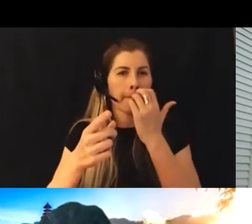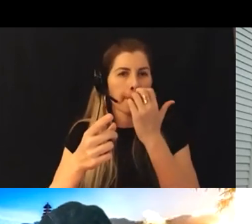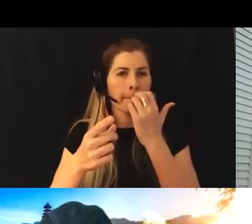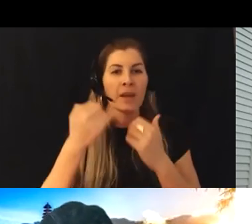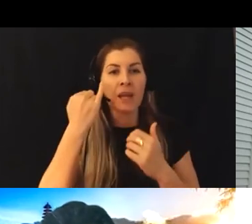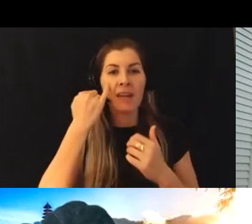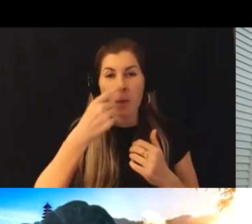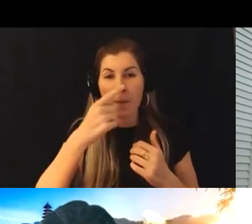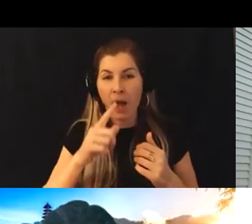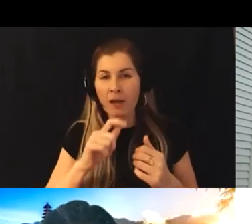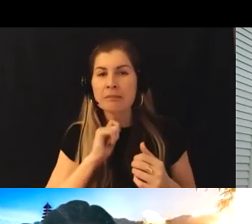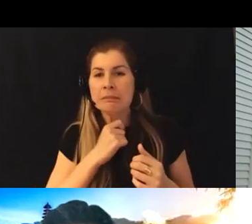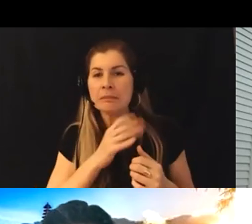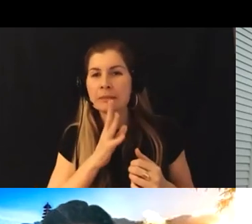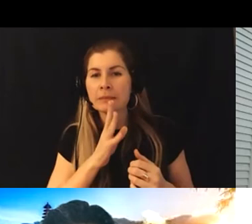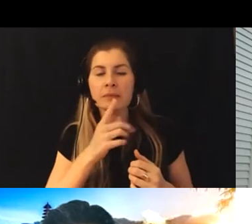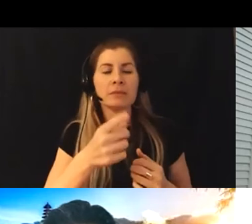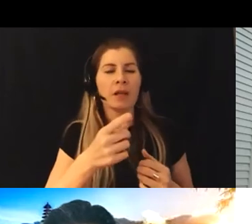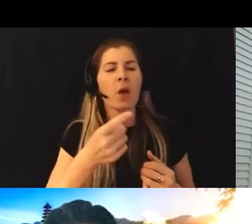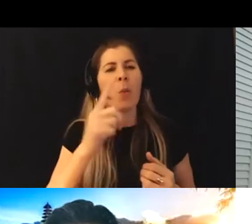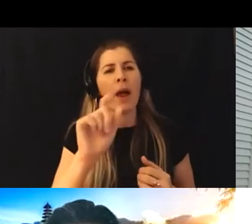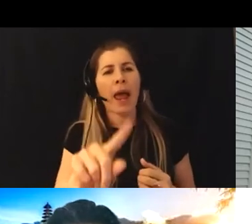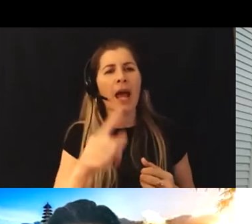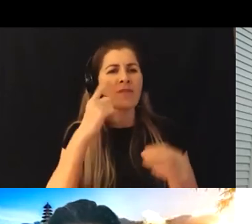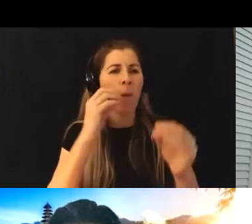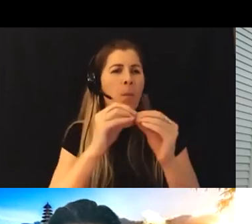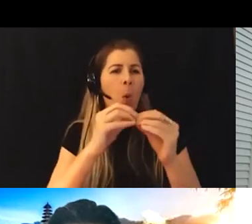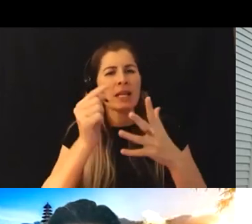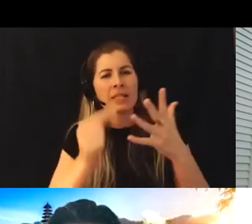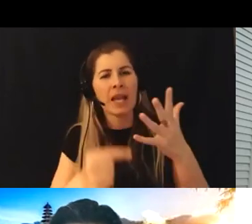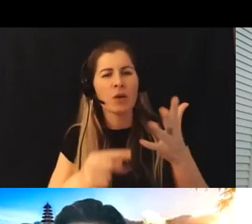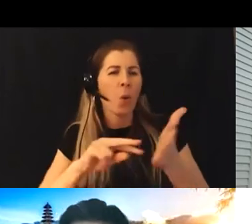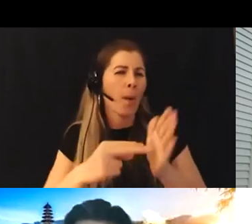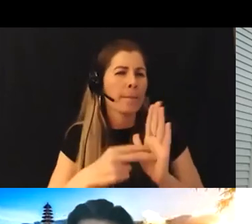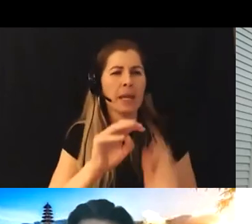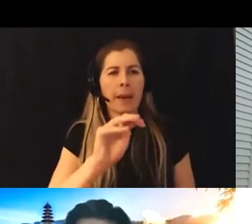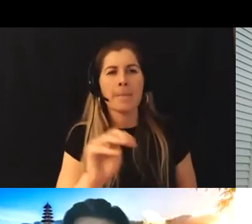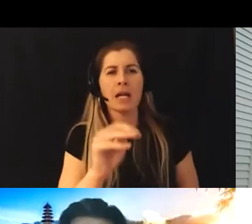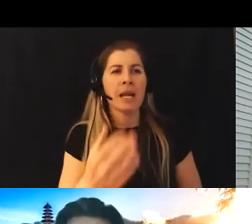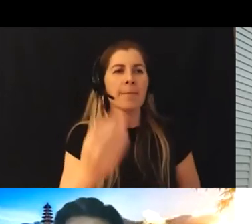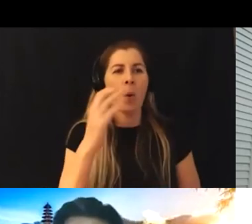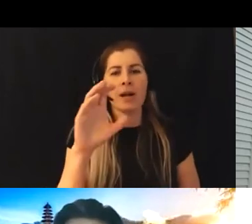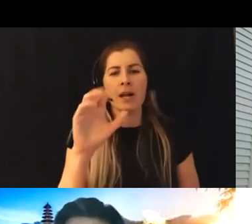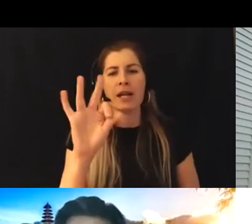unmute, there's a question asking for a little more detail about what the Monday Morning Cafe is.